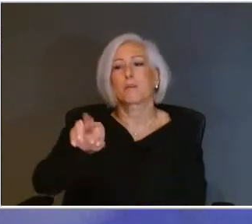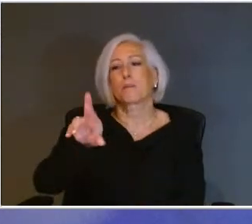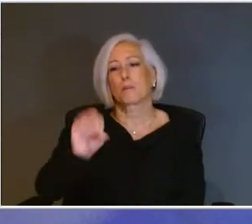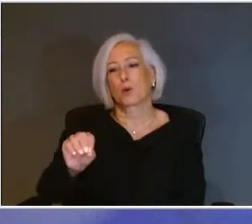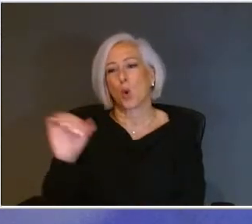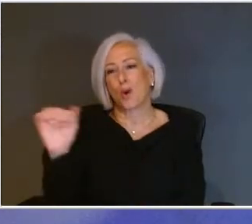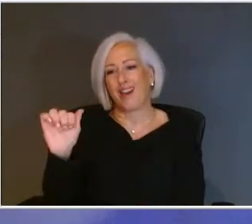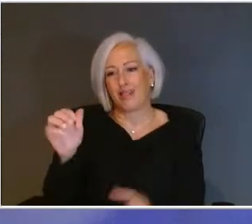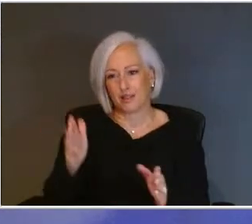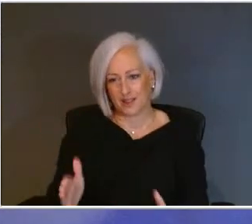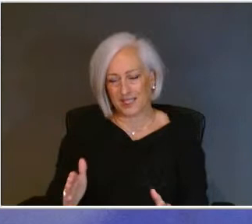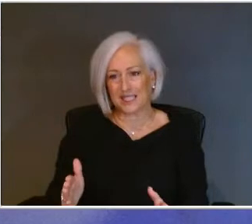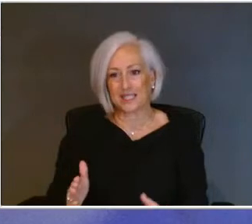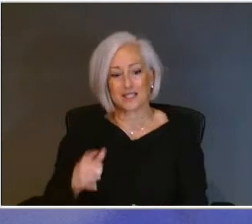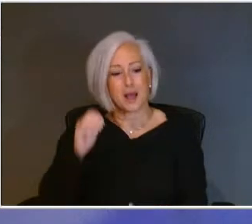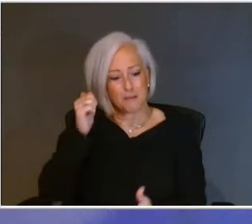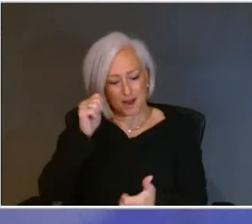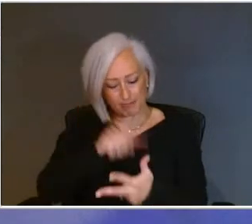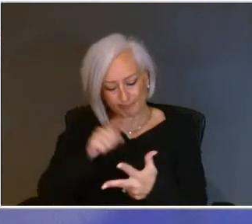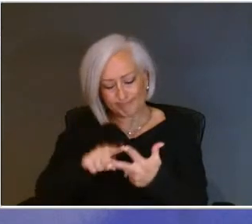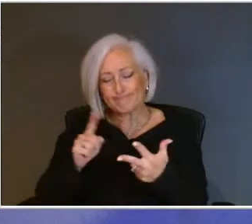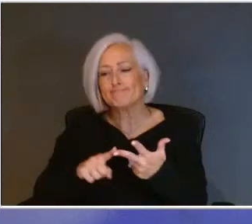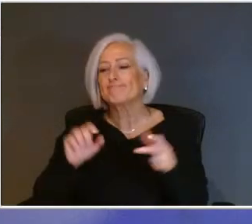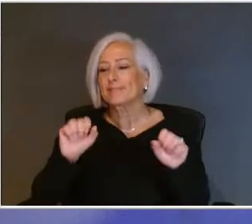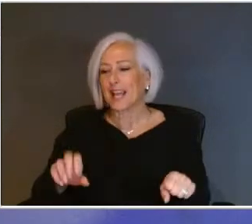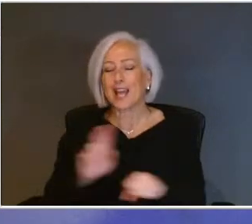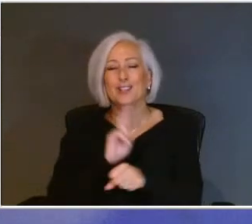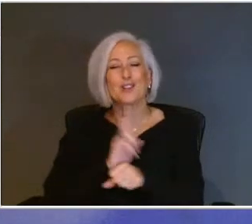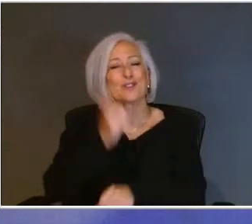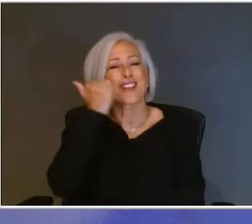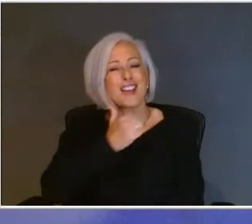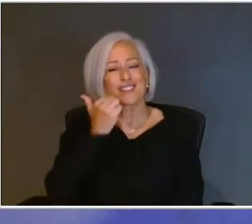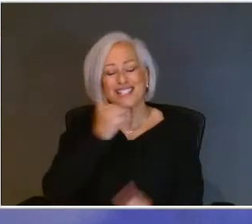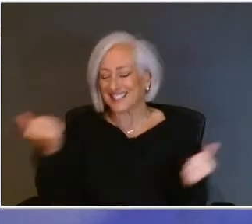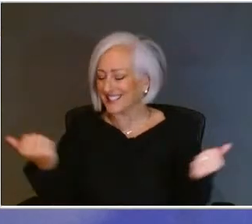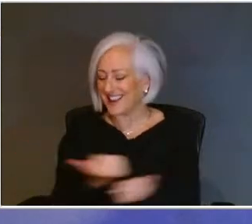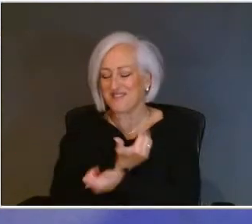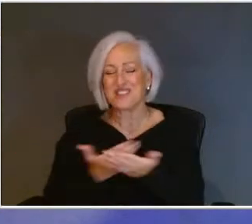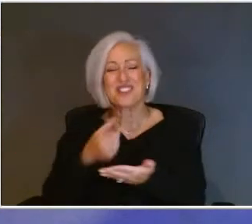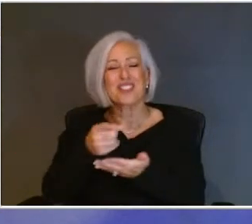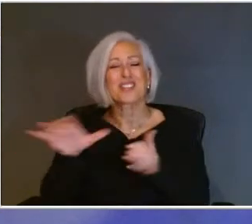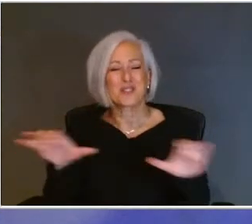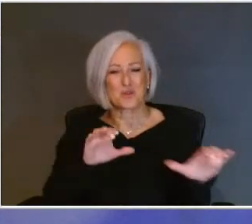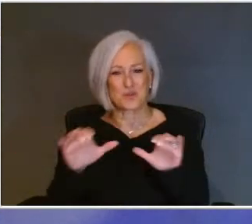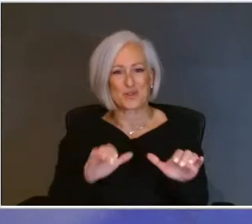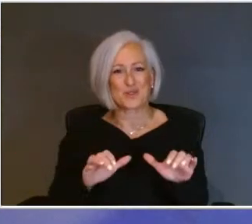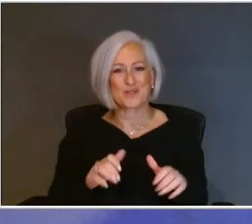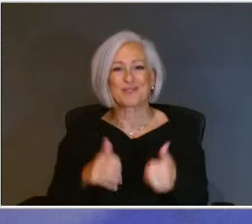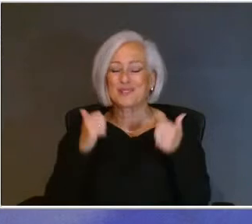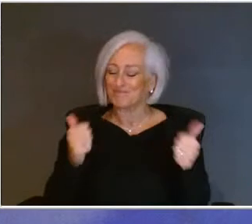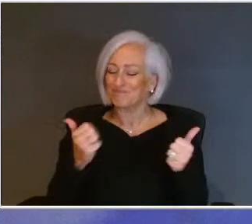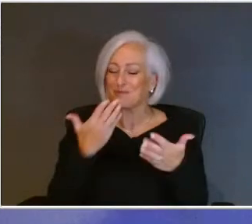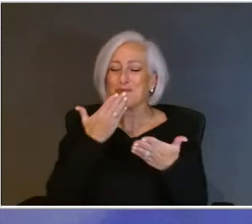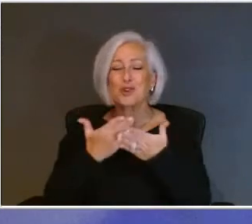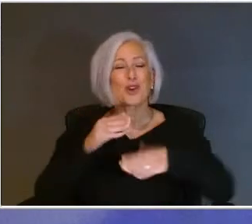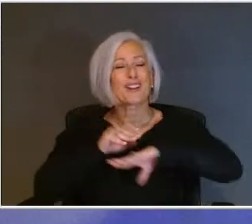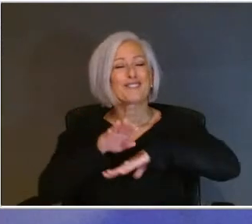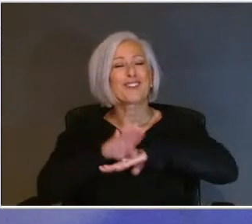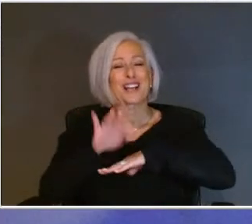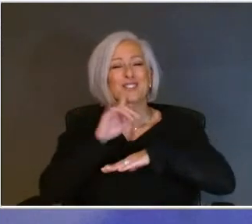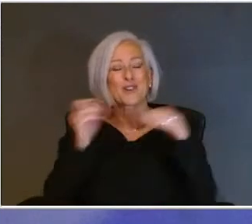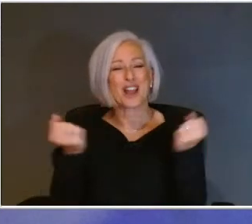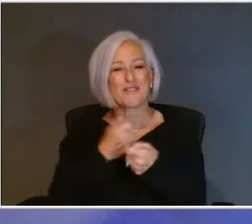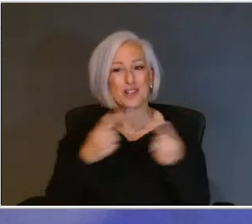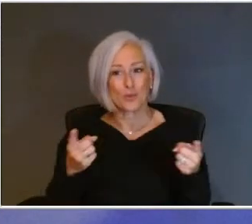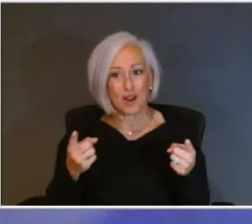use every day and everything that we go out and do in our lives. So good advice for all of us. Kennedy, volleyball has been such a